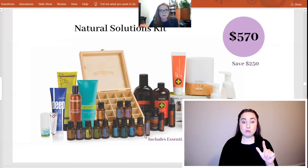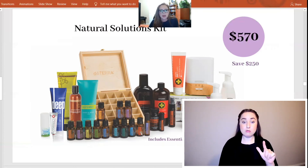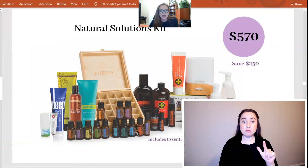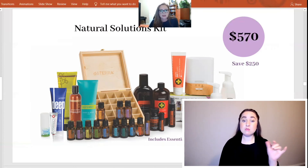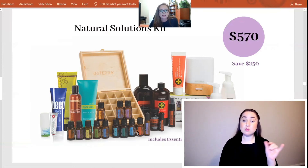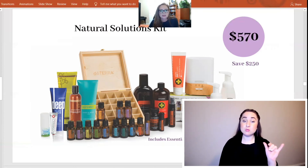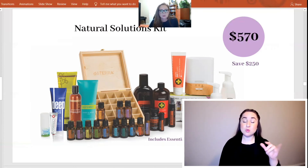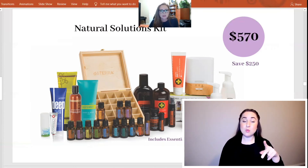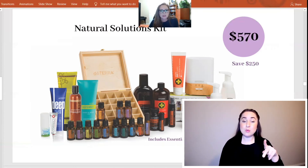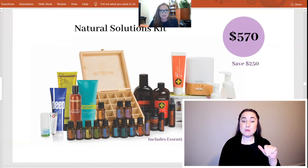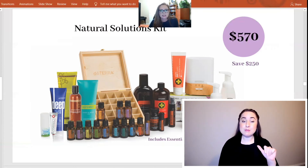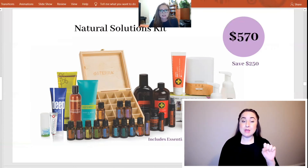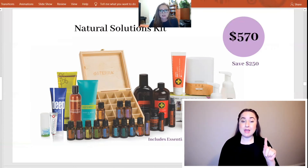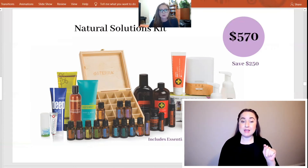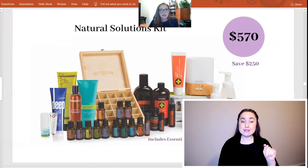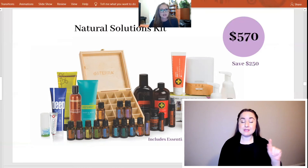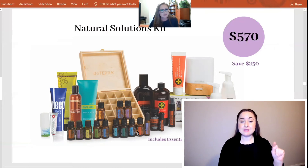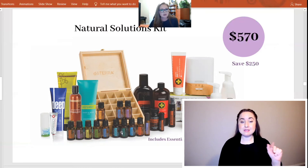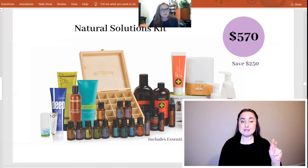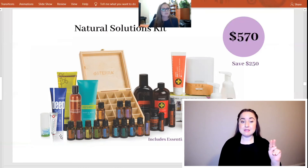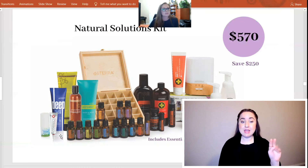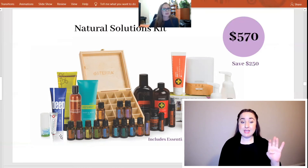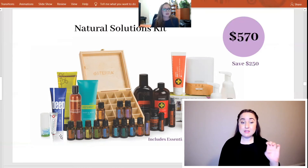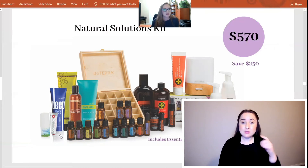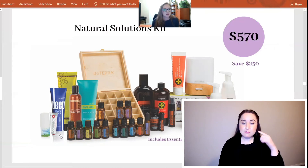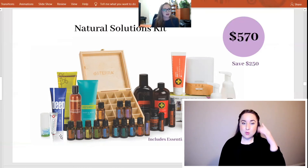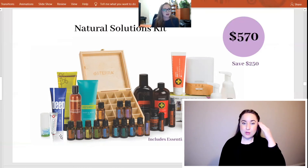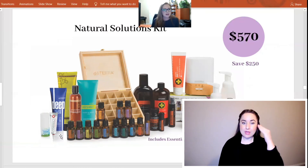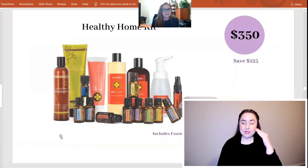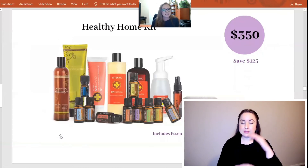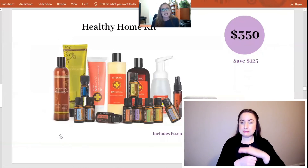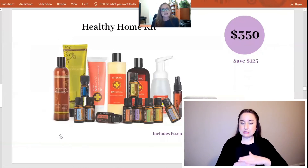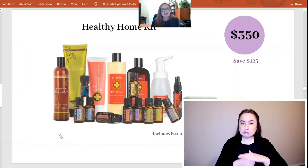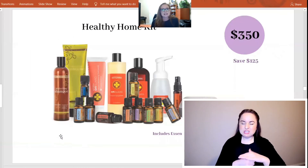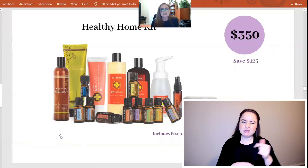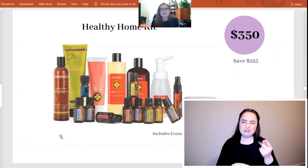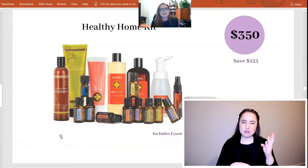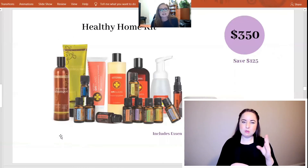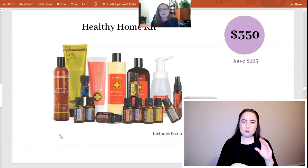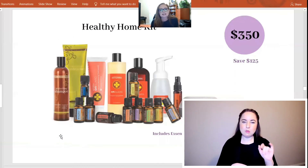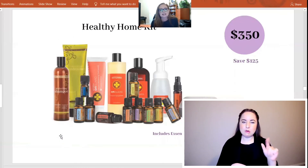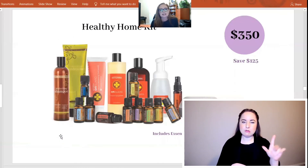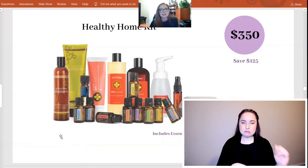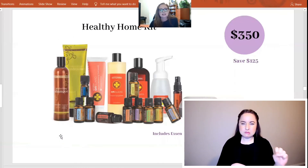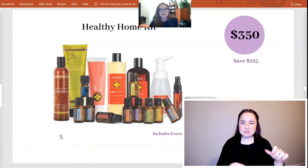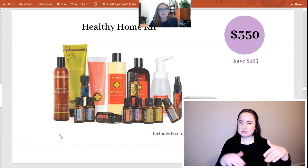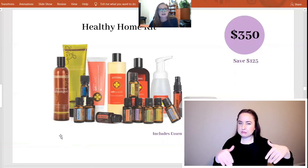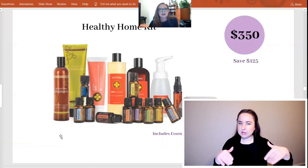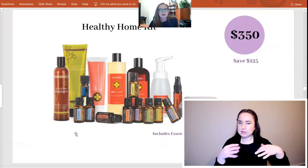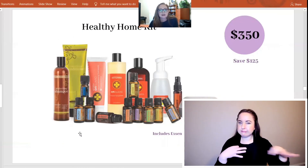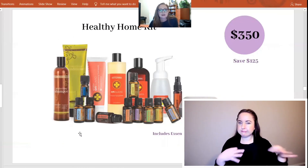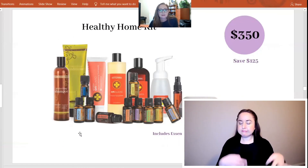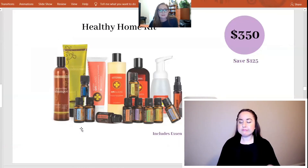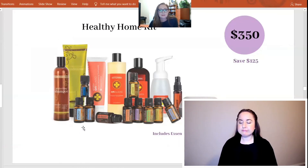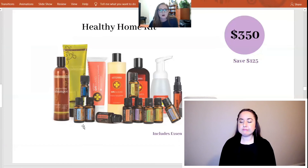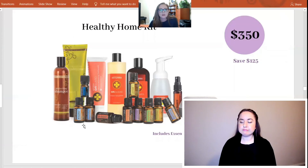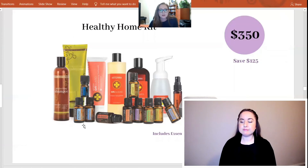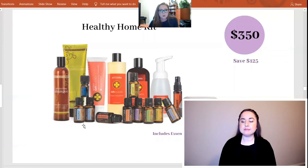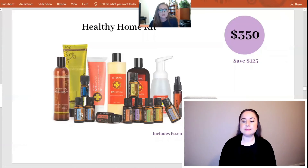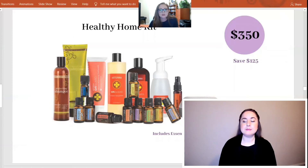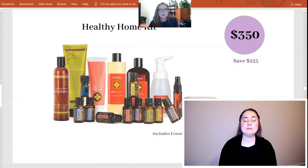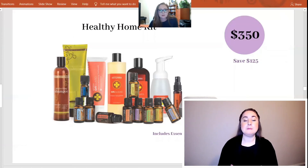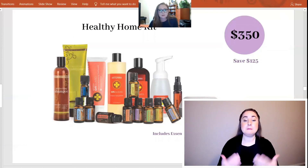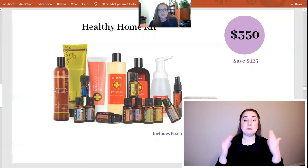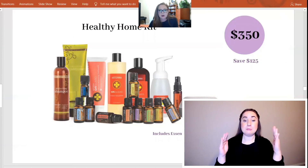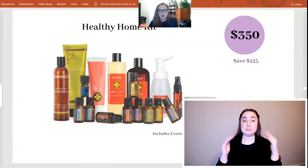that we didn't already cover. All right. The next kit is all